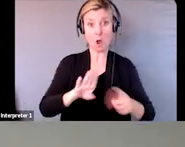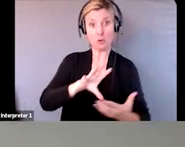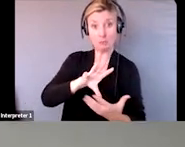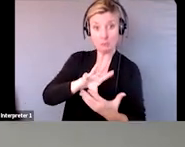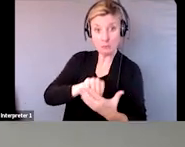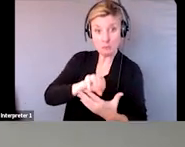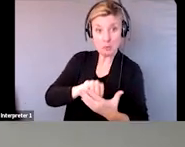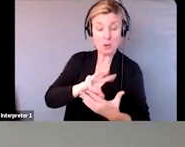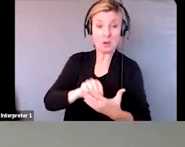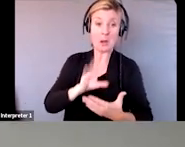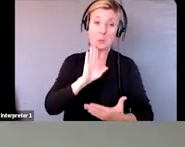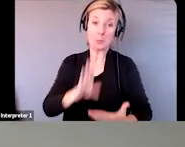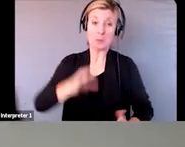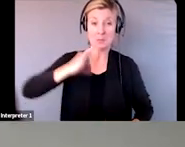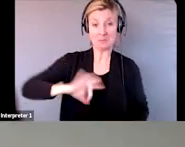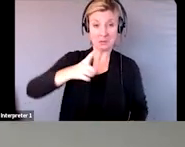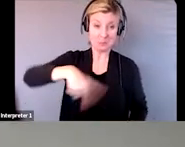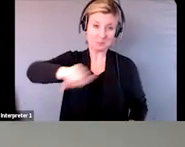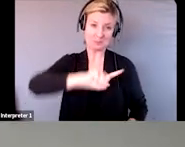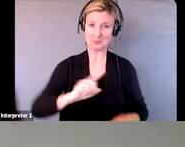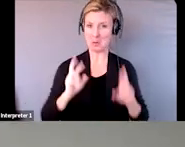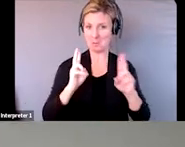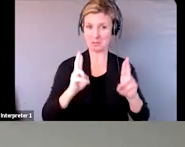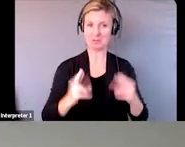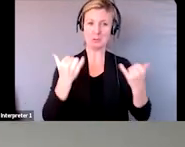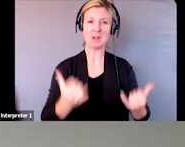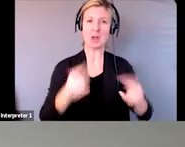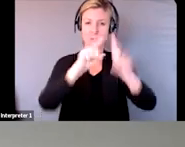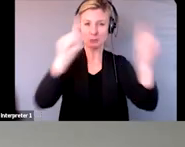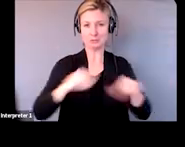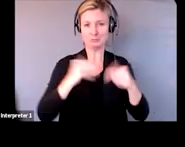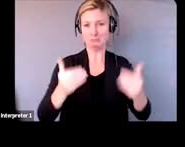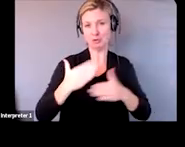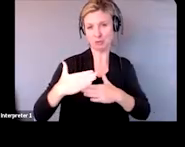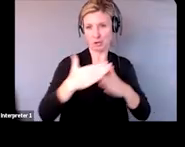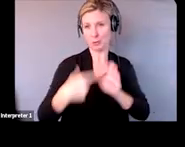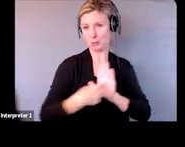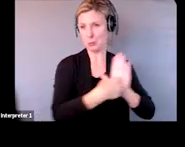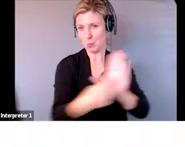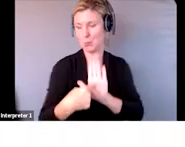I'll share my screen now to get so hopefully this will.